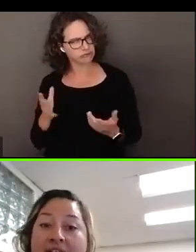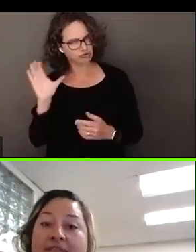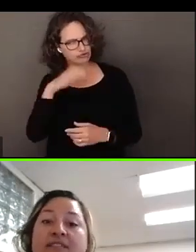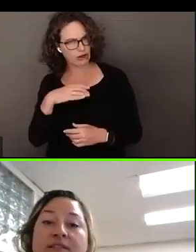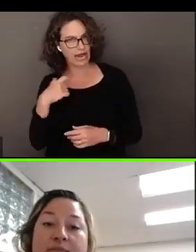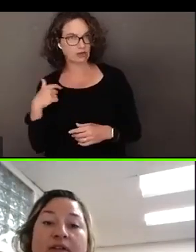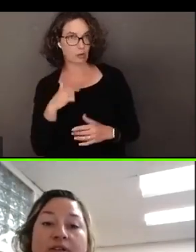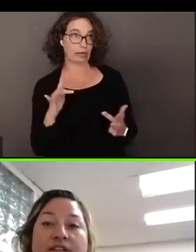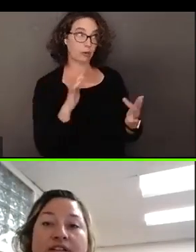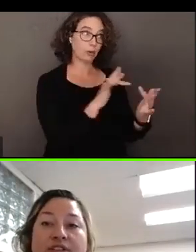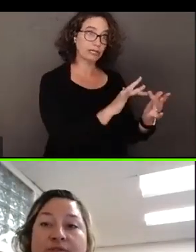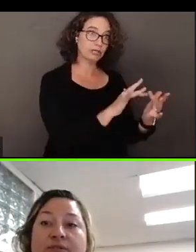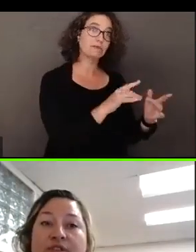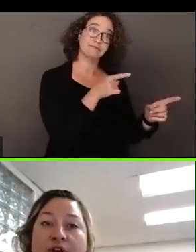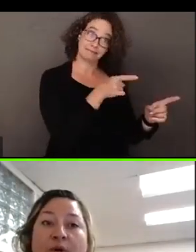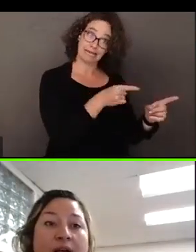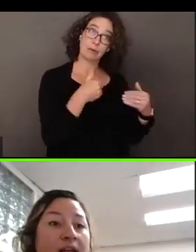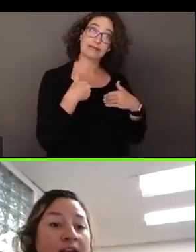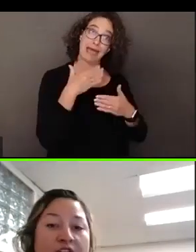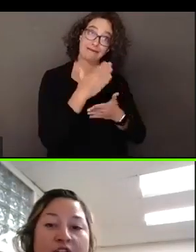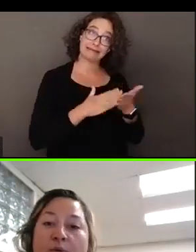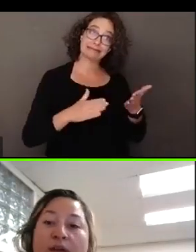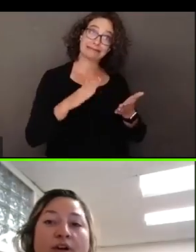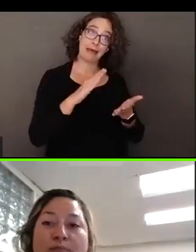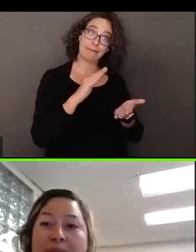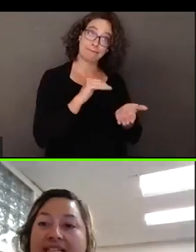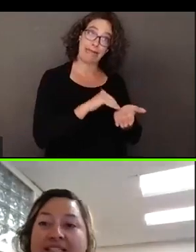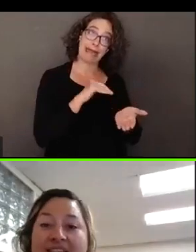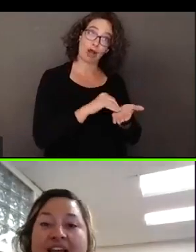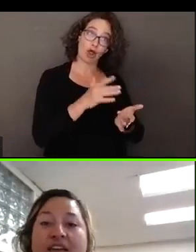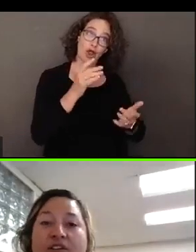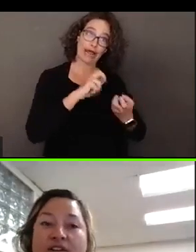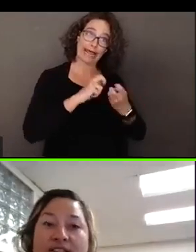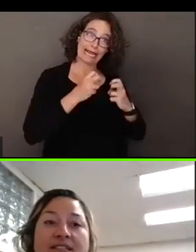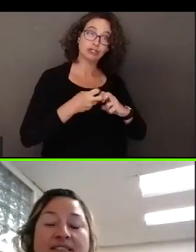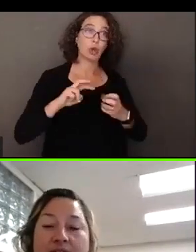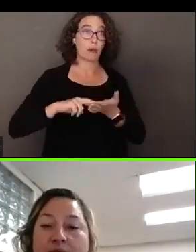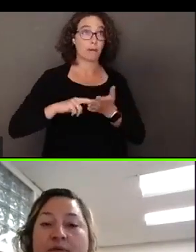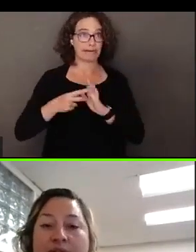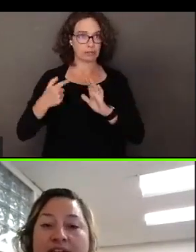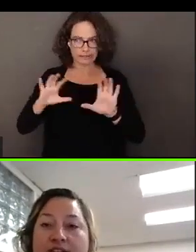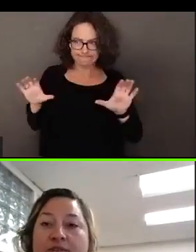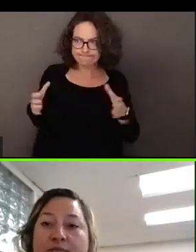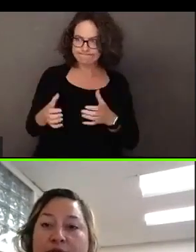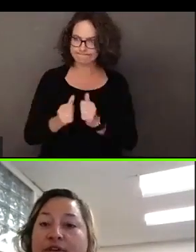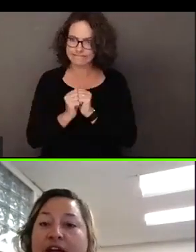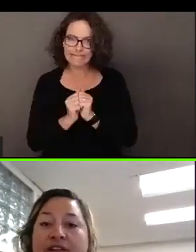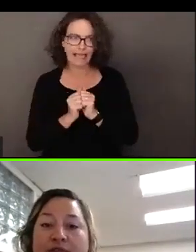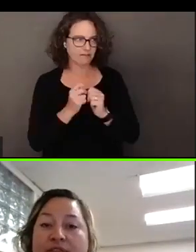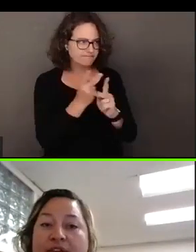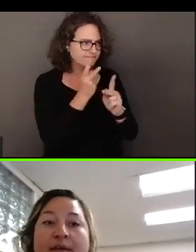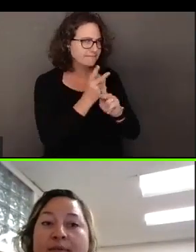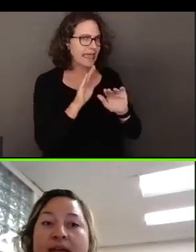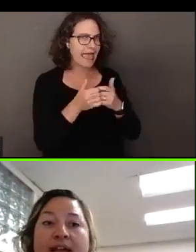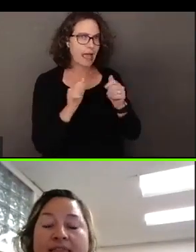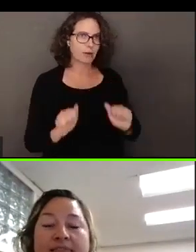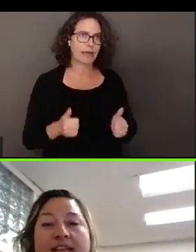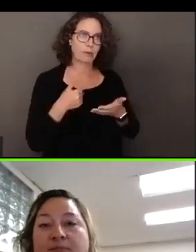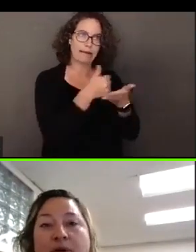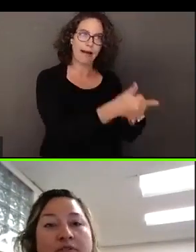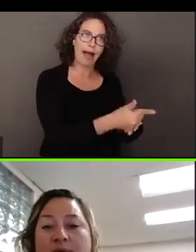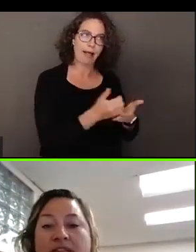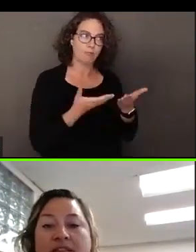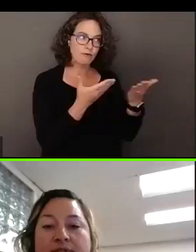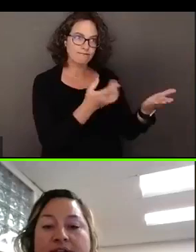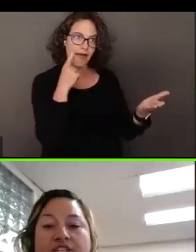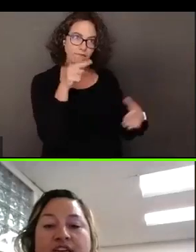was having some medical issues. So, we all banded together and to see what we could do and provide for them. And